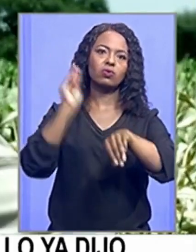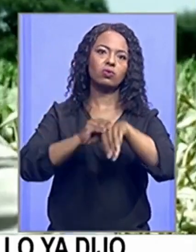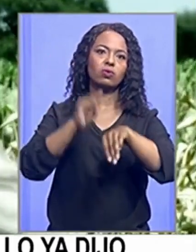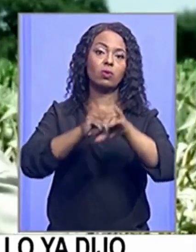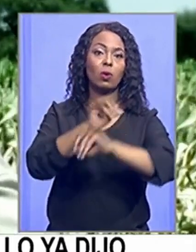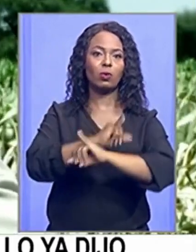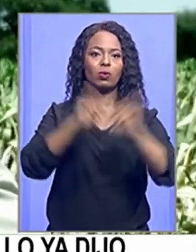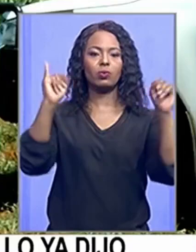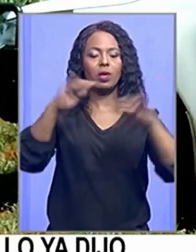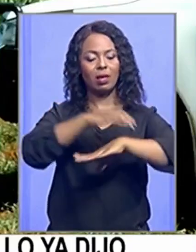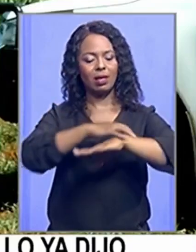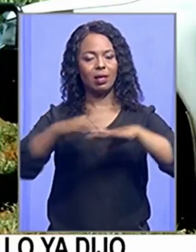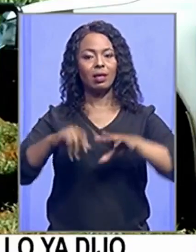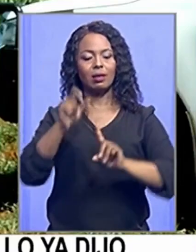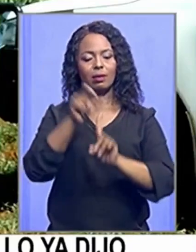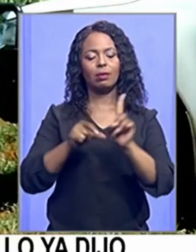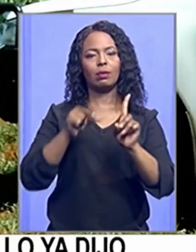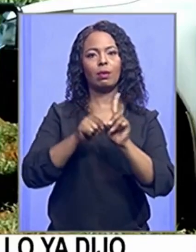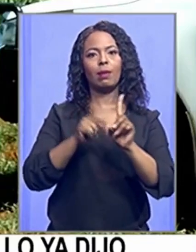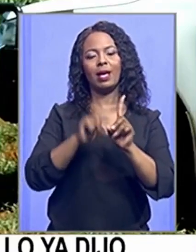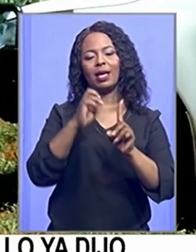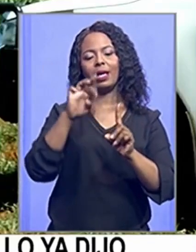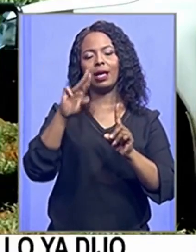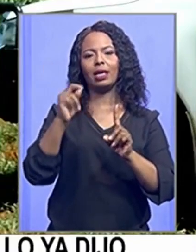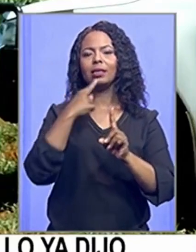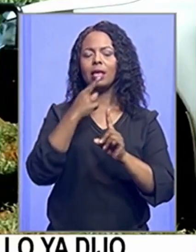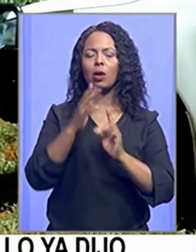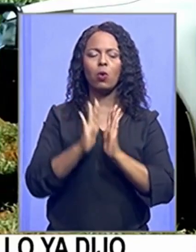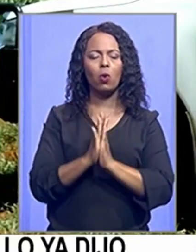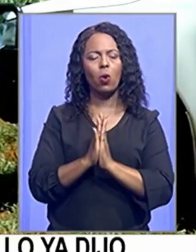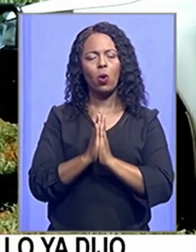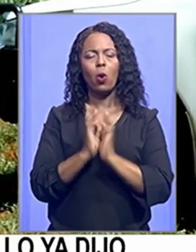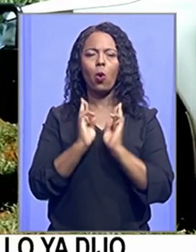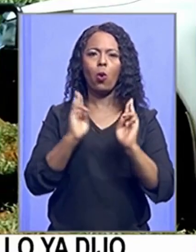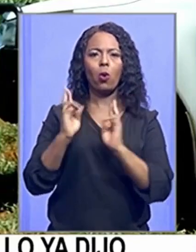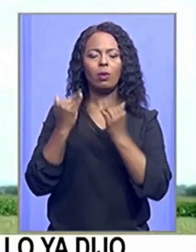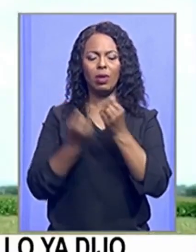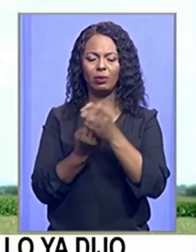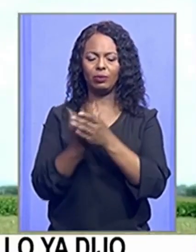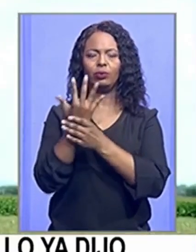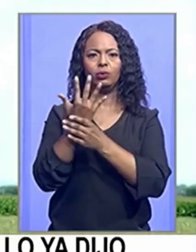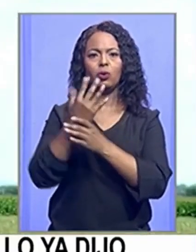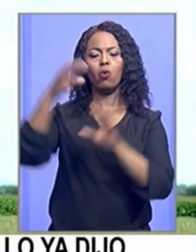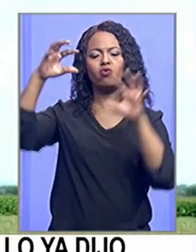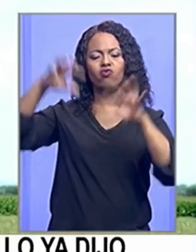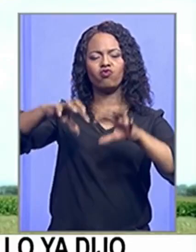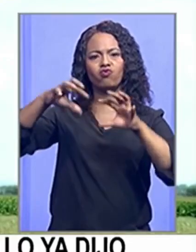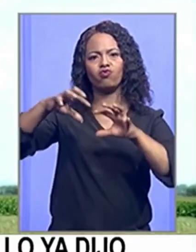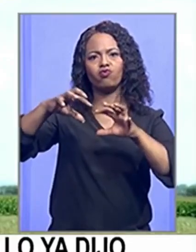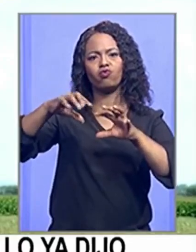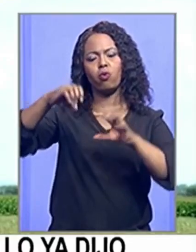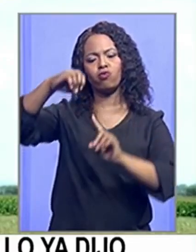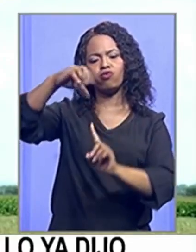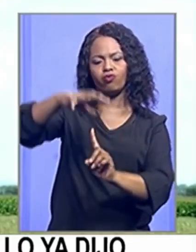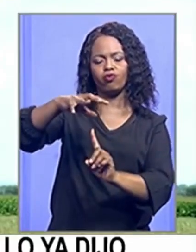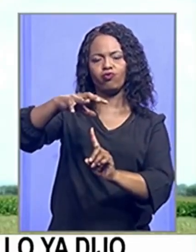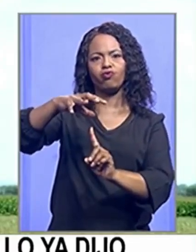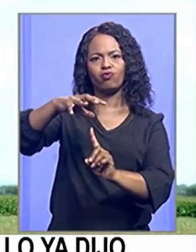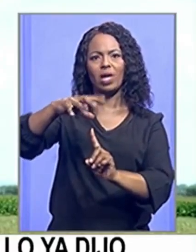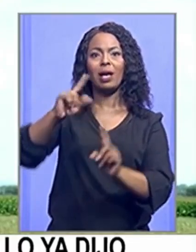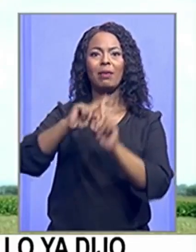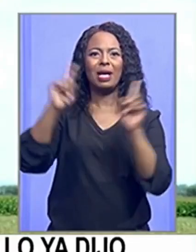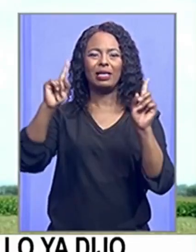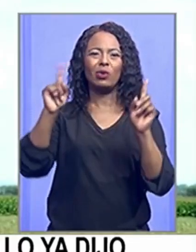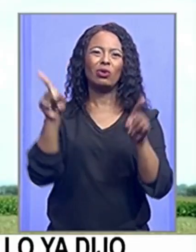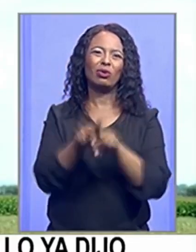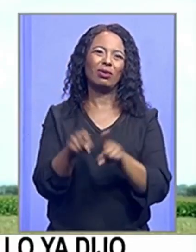leng Gerard Brover o re o rapela fela ha dijalo tsa hae di ka fumana metsi. Empa o re ho fumana metsi ke toro fela